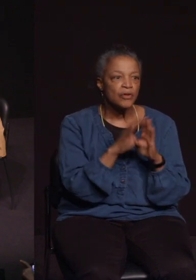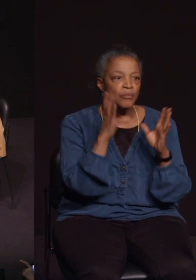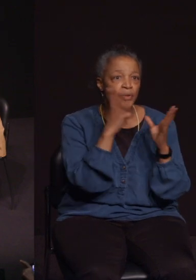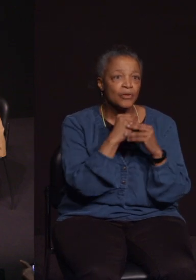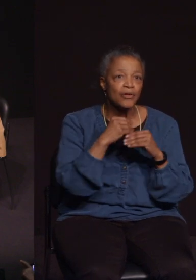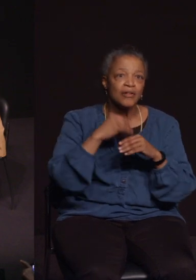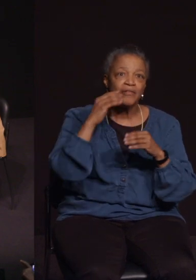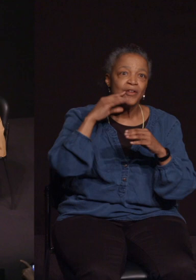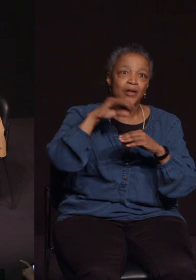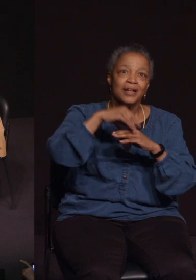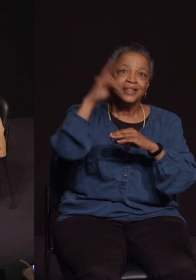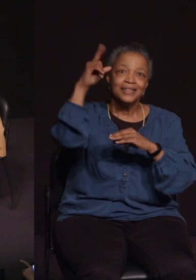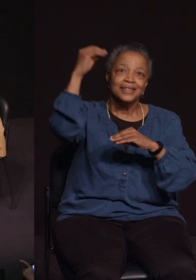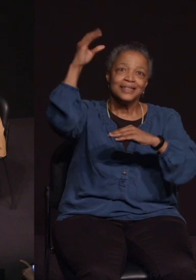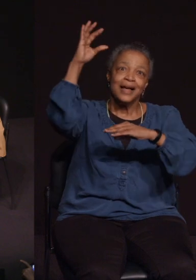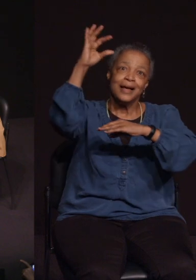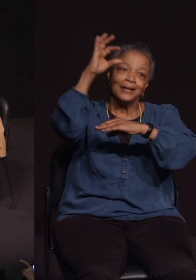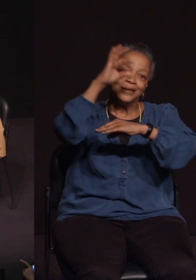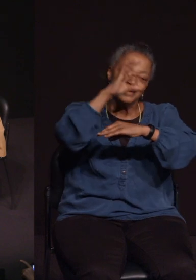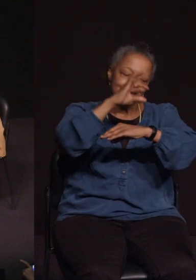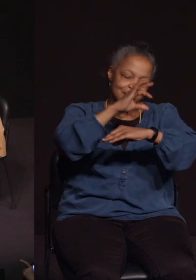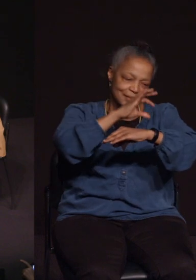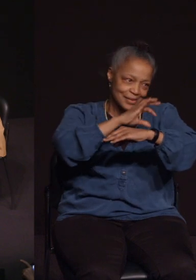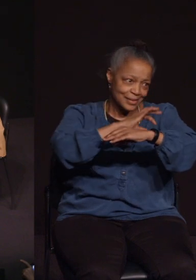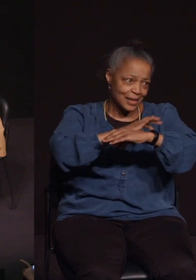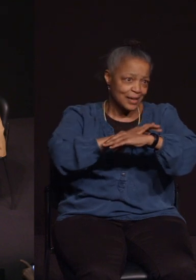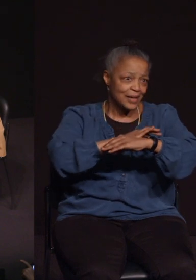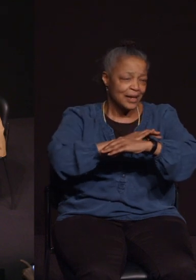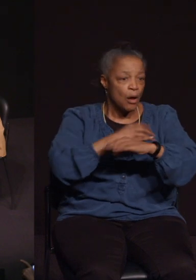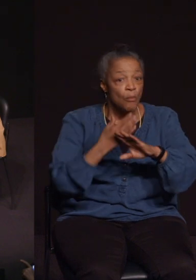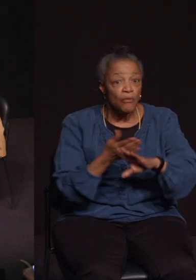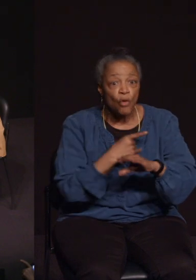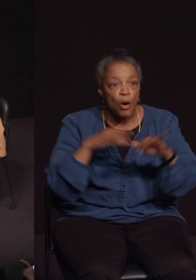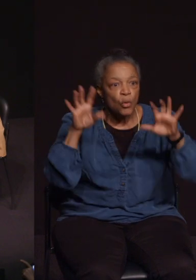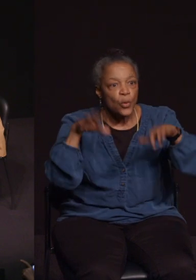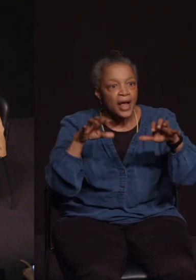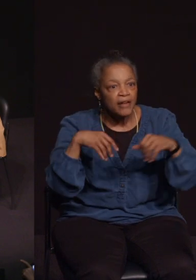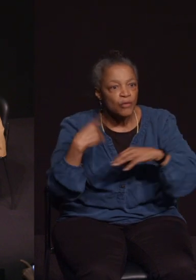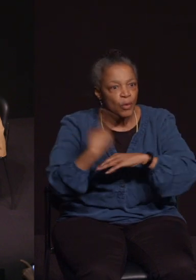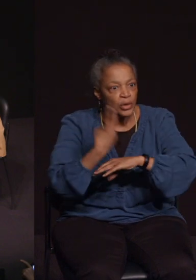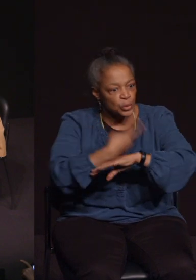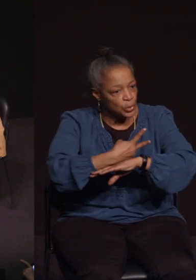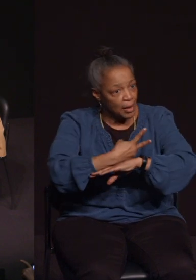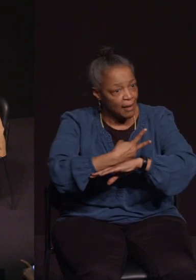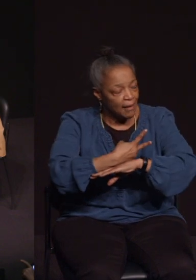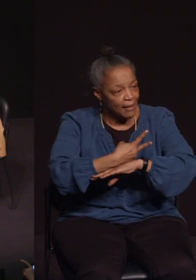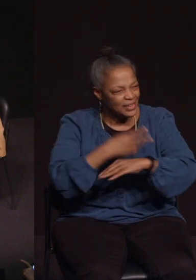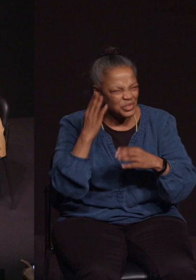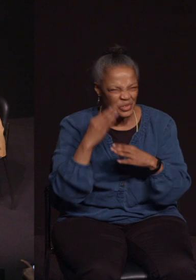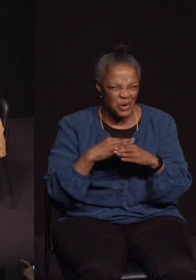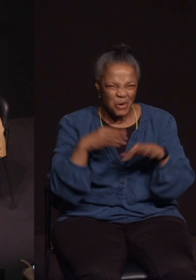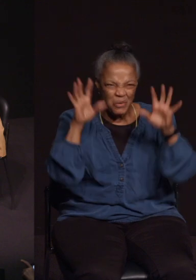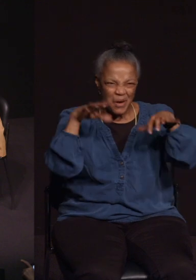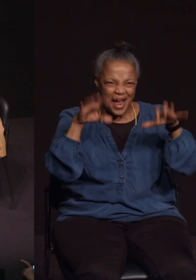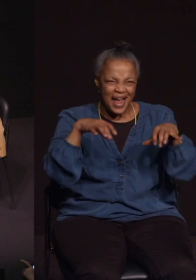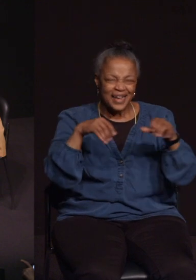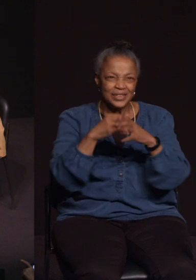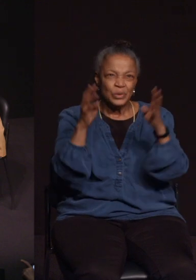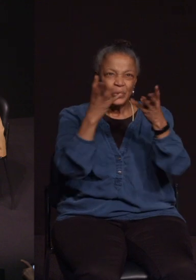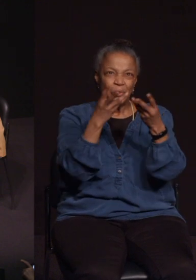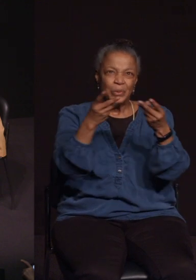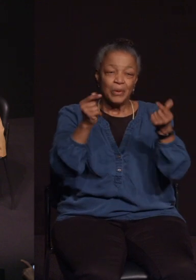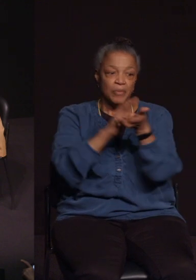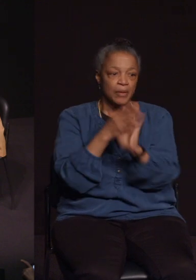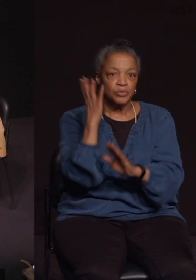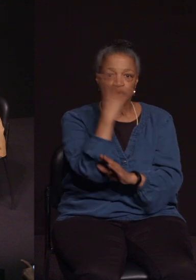sunset. And it had been raining for a couple of days, and it's just, you know, after it rained, how beautiful it is. So he